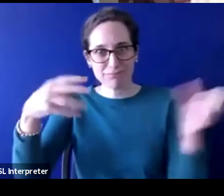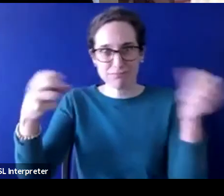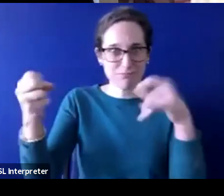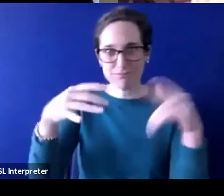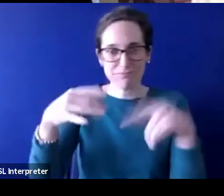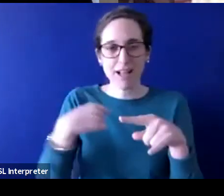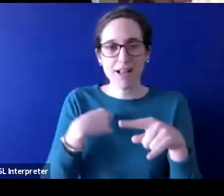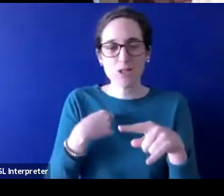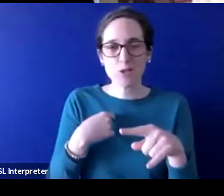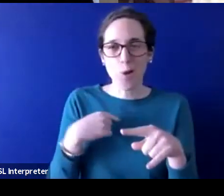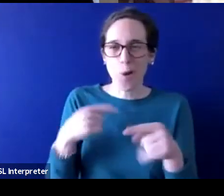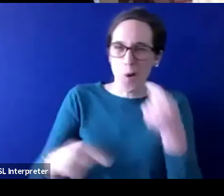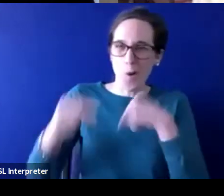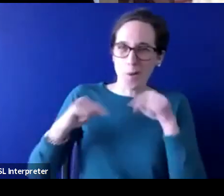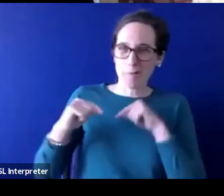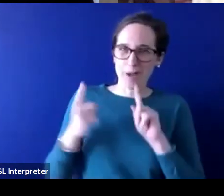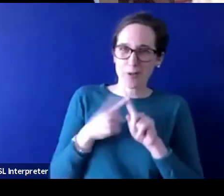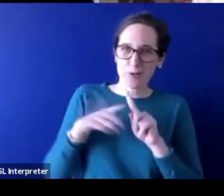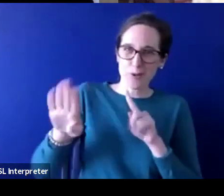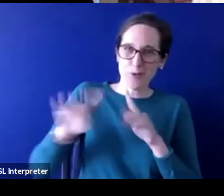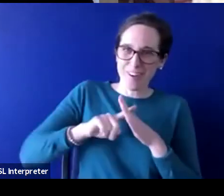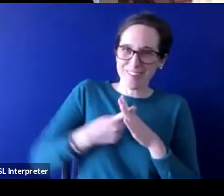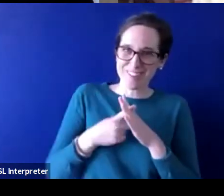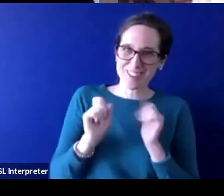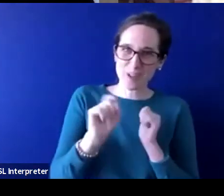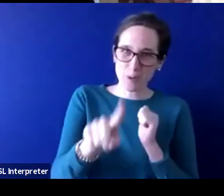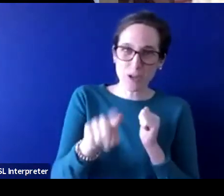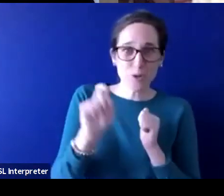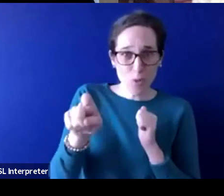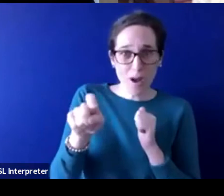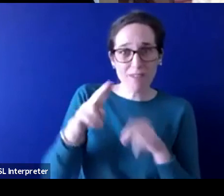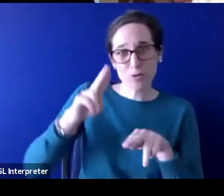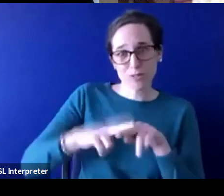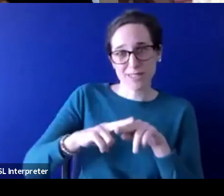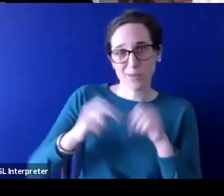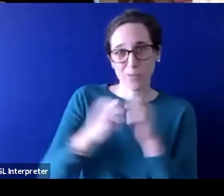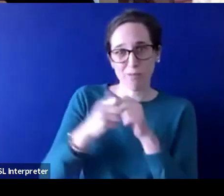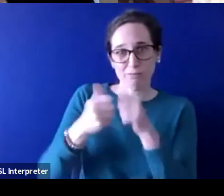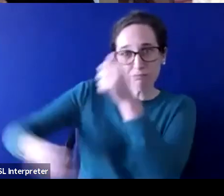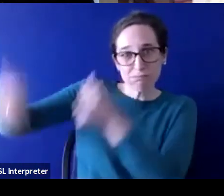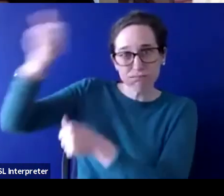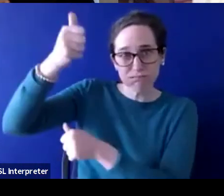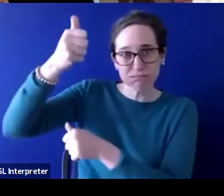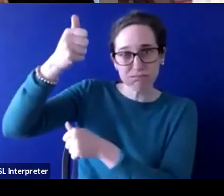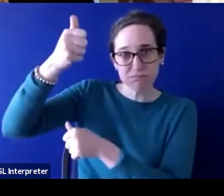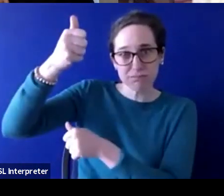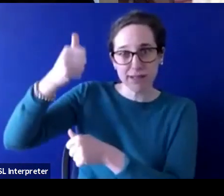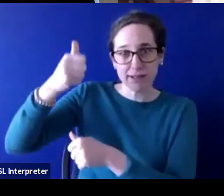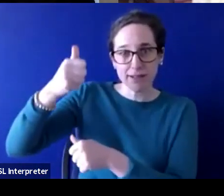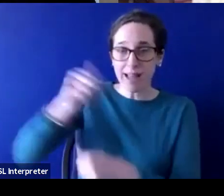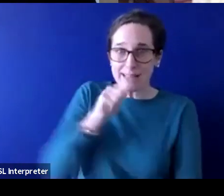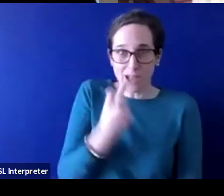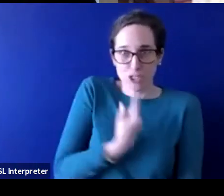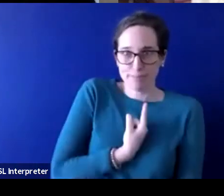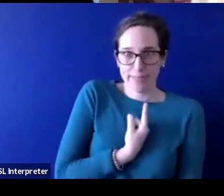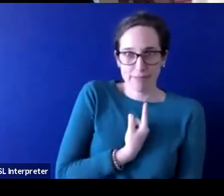your original question, I think that you have to sit down with these executives and these top heads, and not just me, but it has to be someone. You can't just